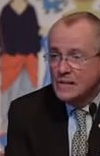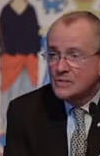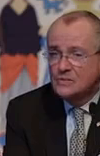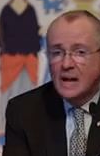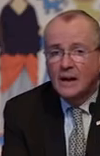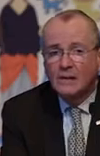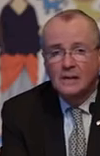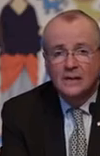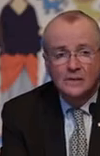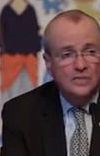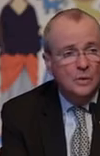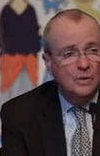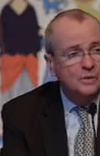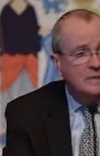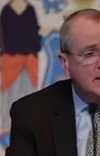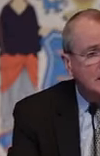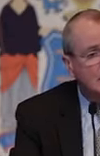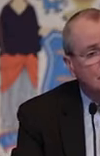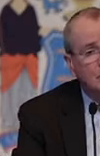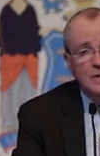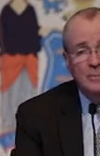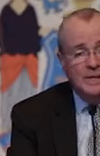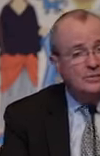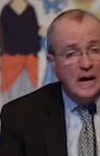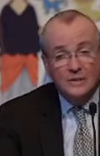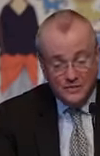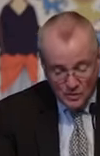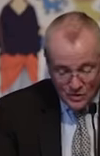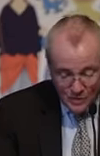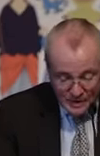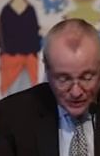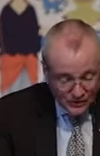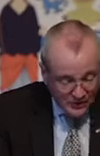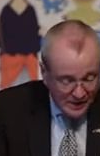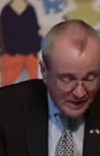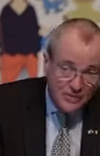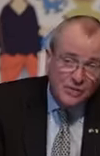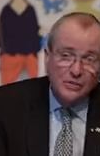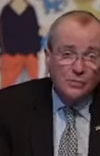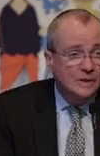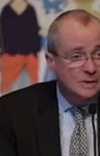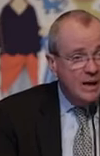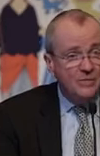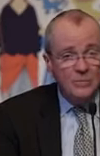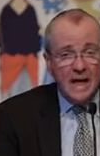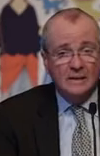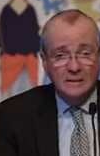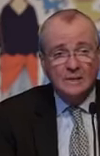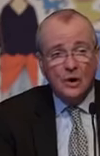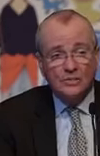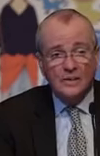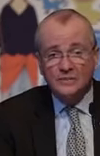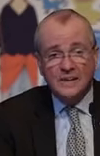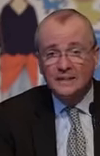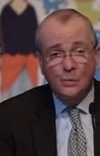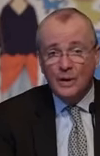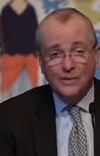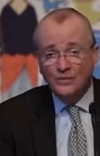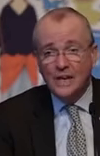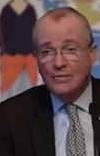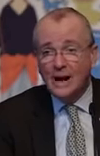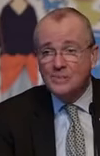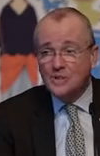in intensive care, the fewer who need ventilators, please God, the fewer who we lose. It's just really mathematical and cause and effect.